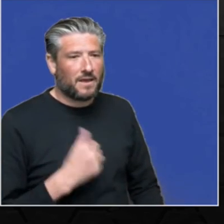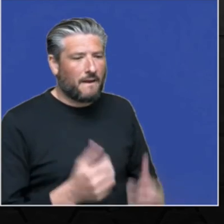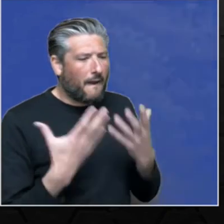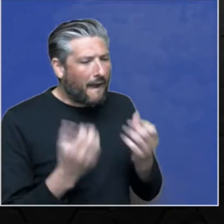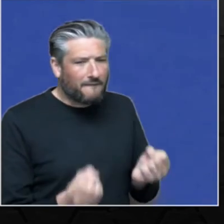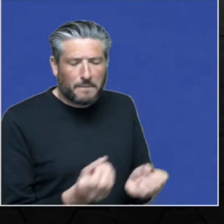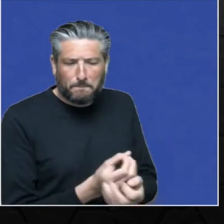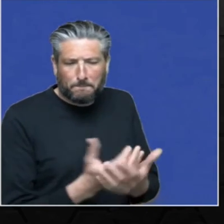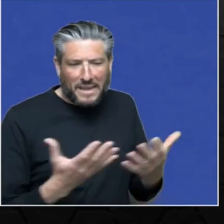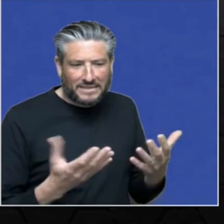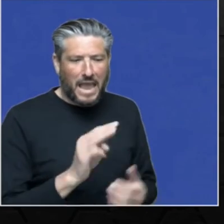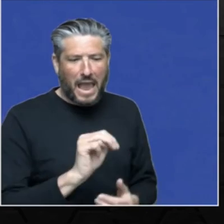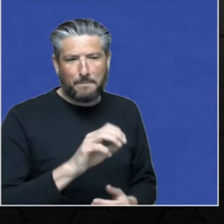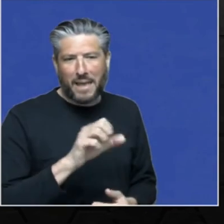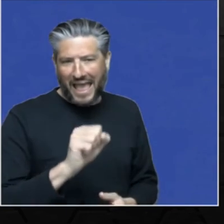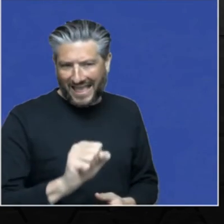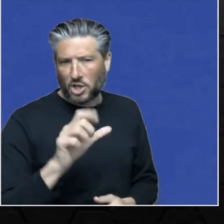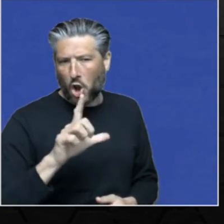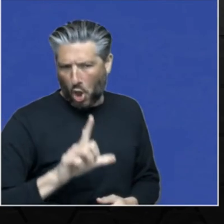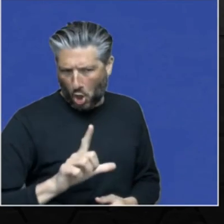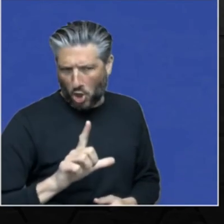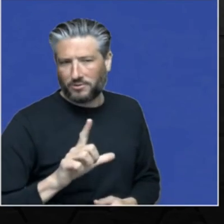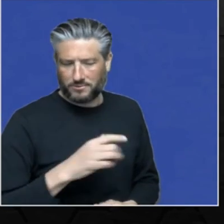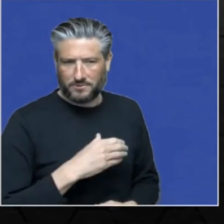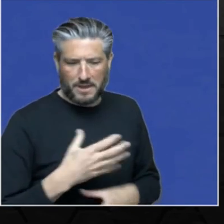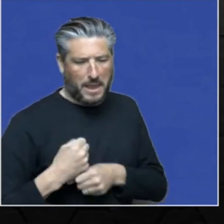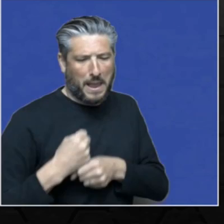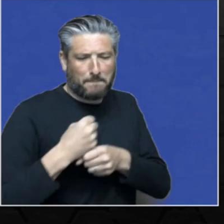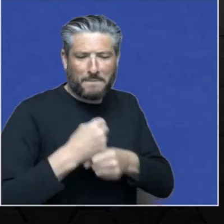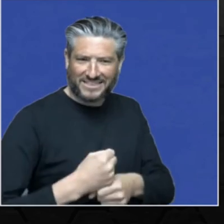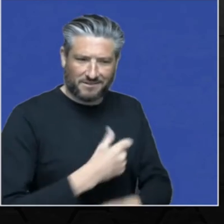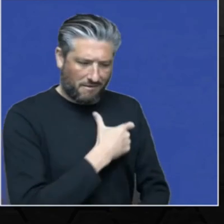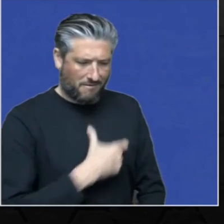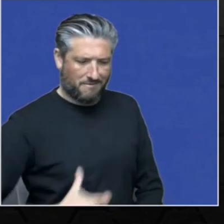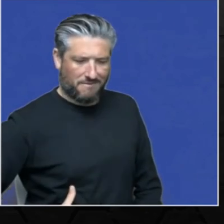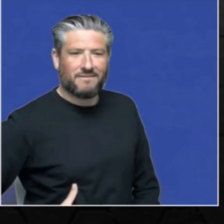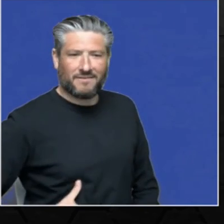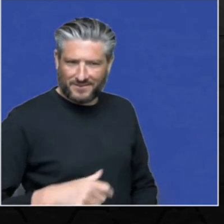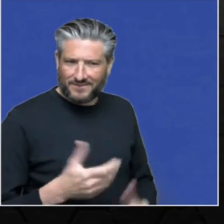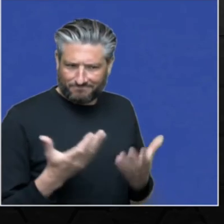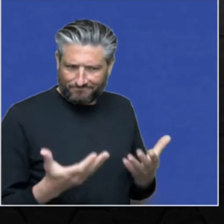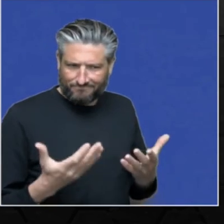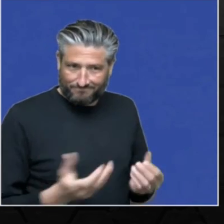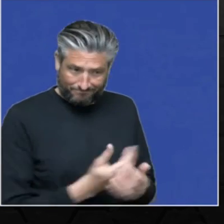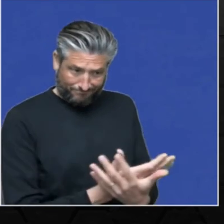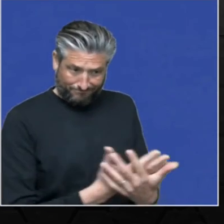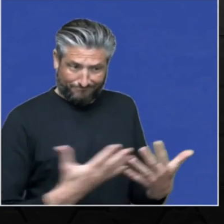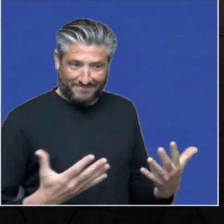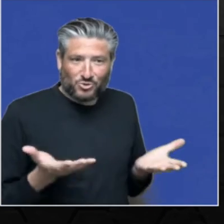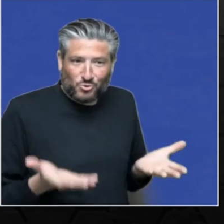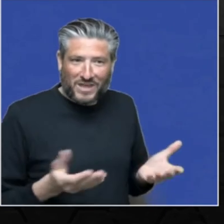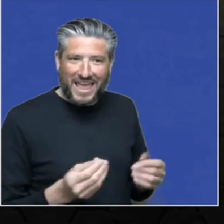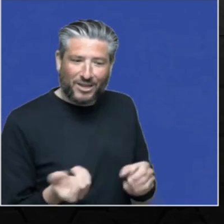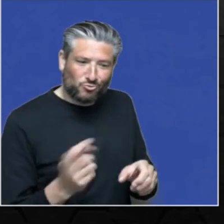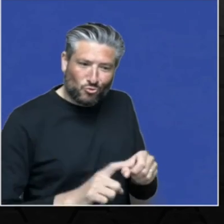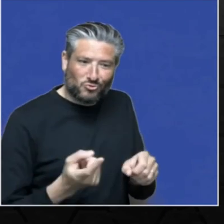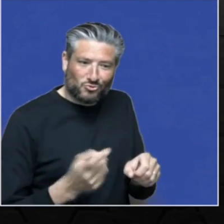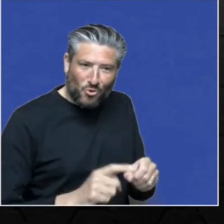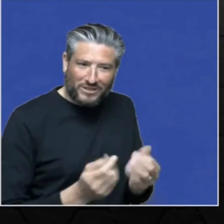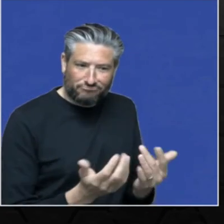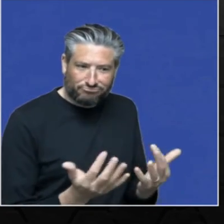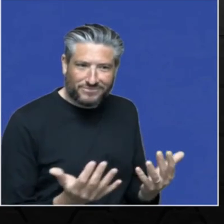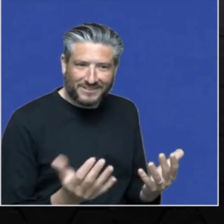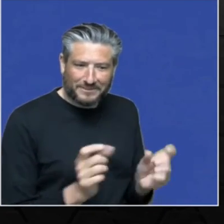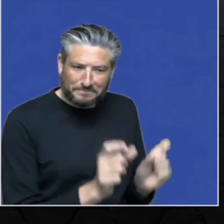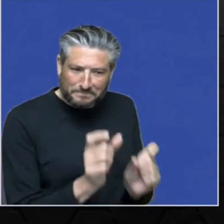just like Christina joining the conference today. So yeah, would you like to share what has been like your